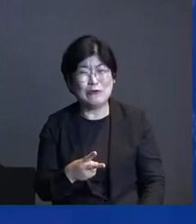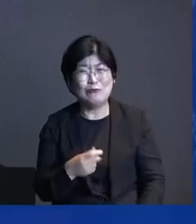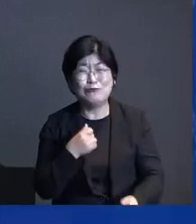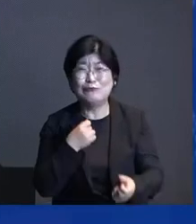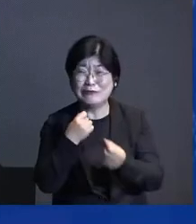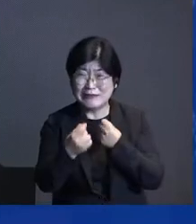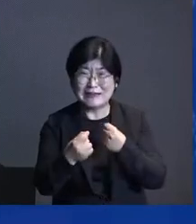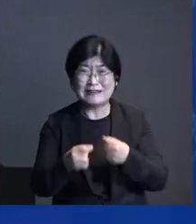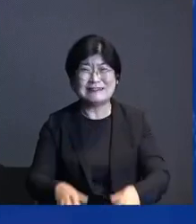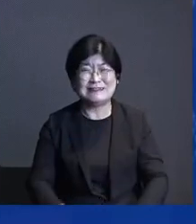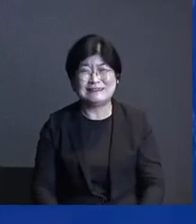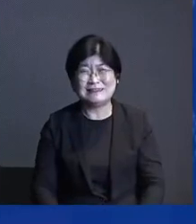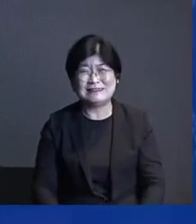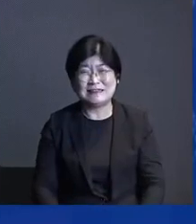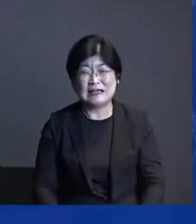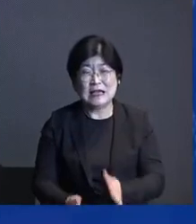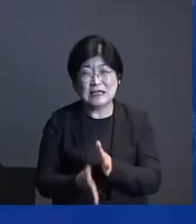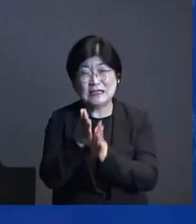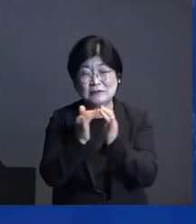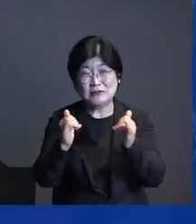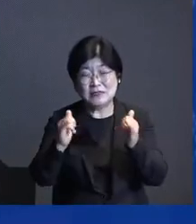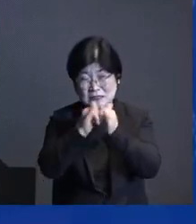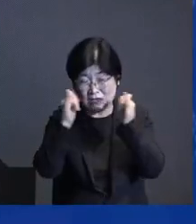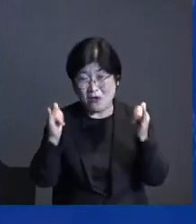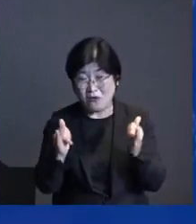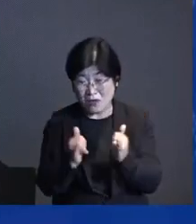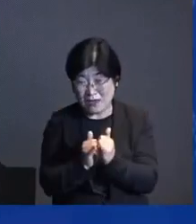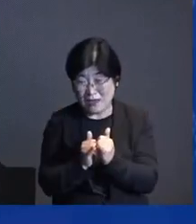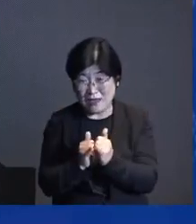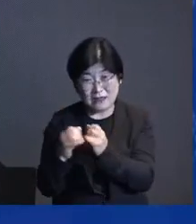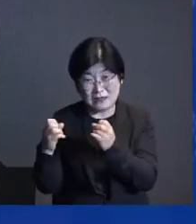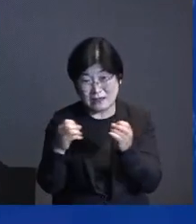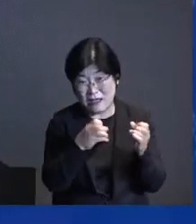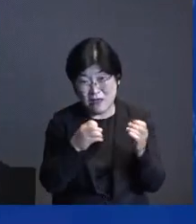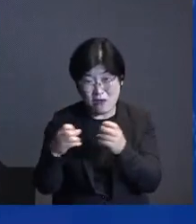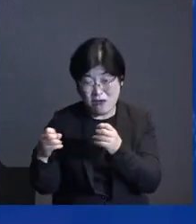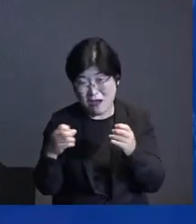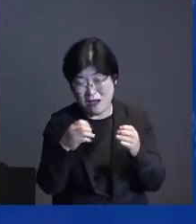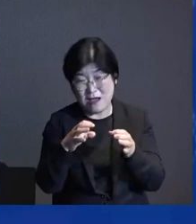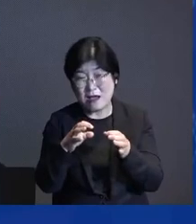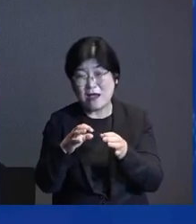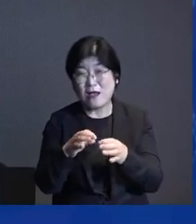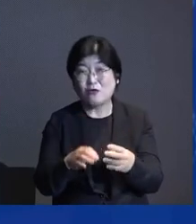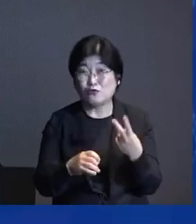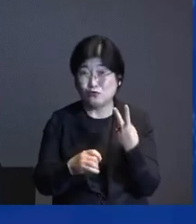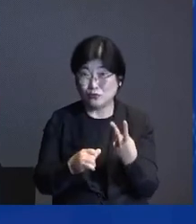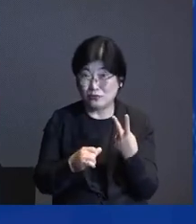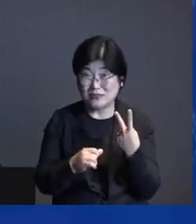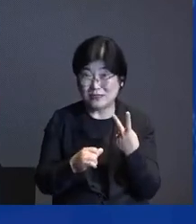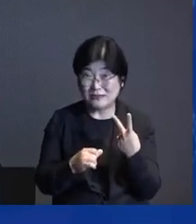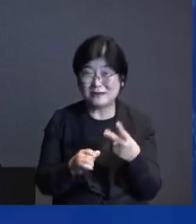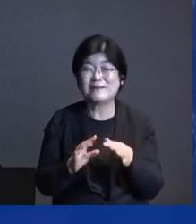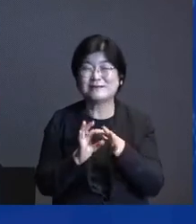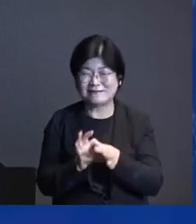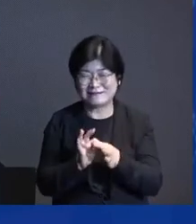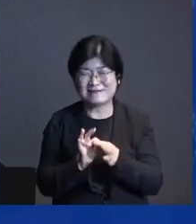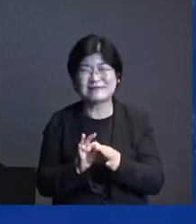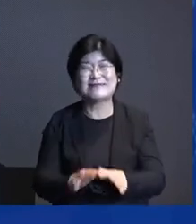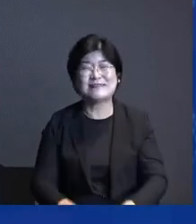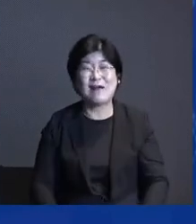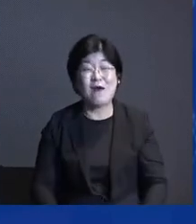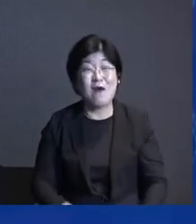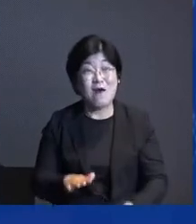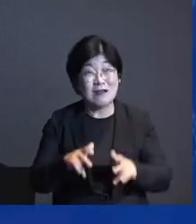many innovative and inspiring projects that have been pushed forward from our